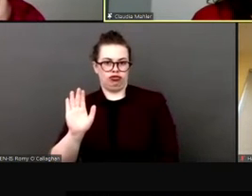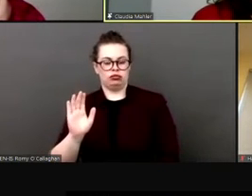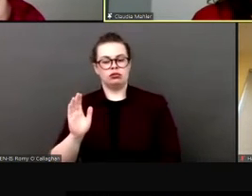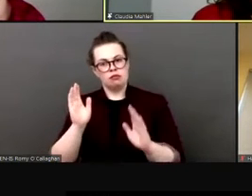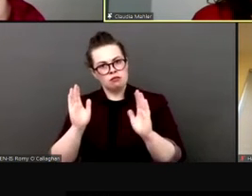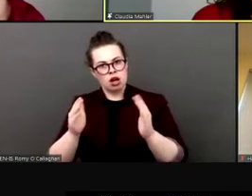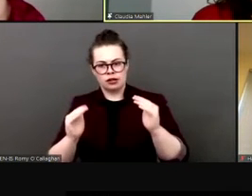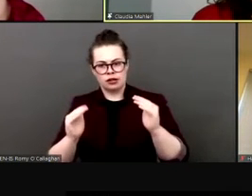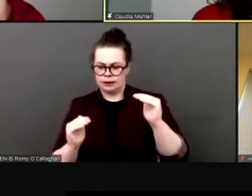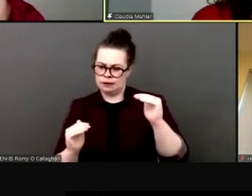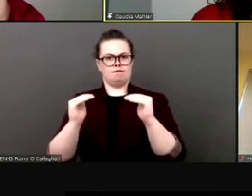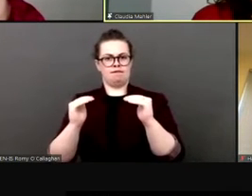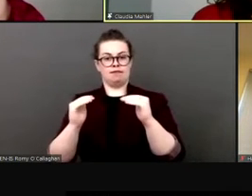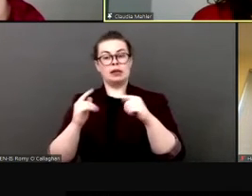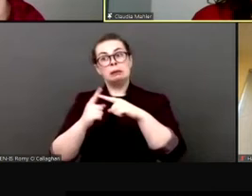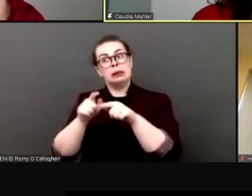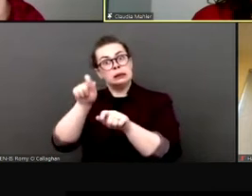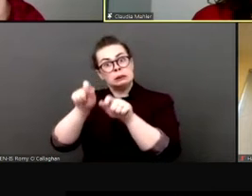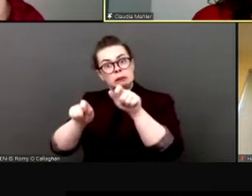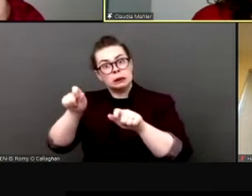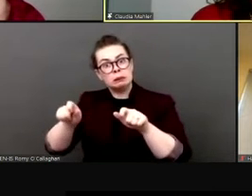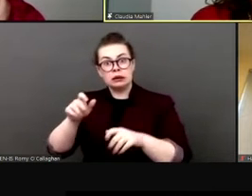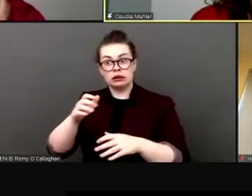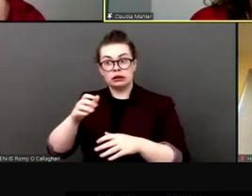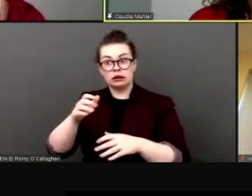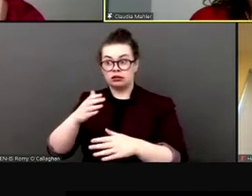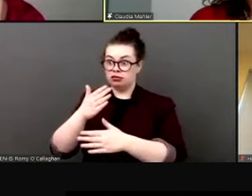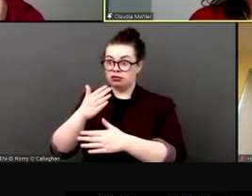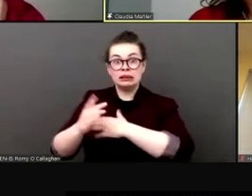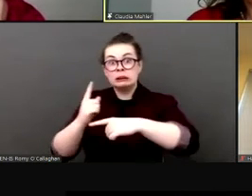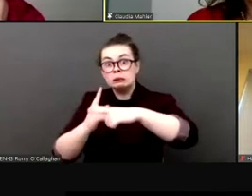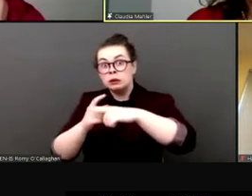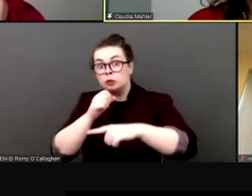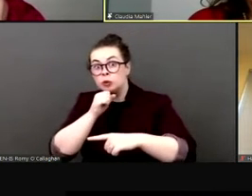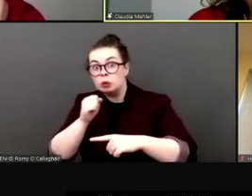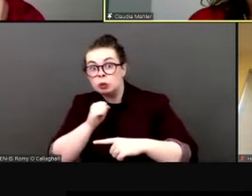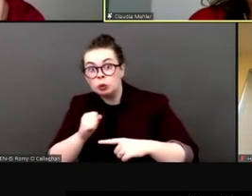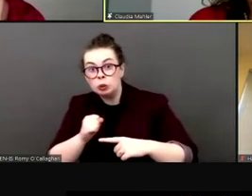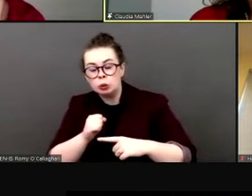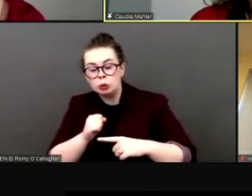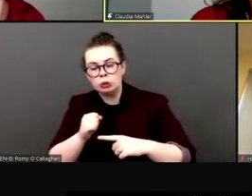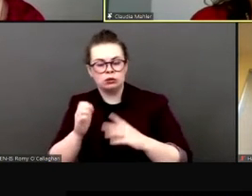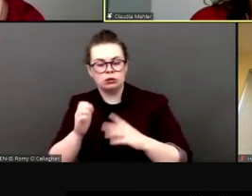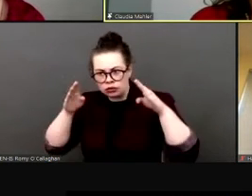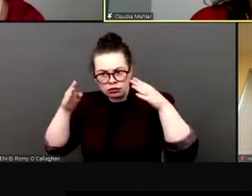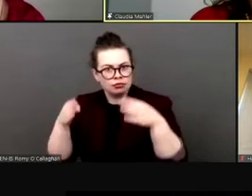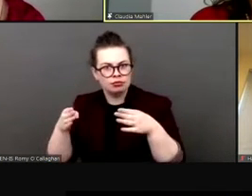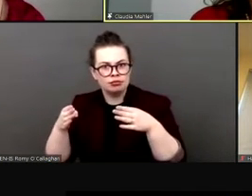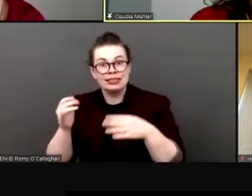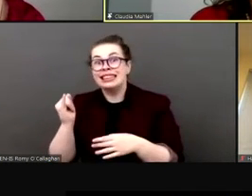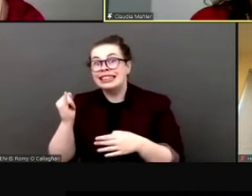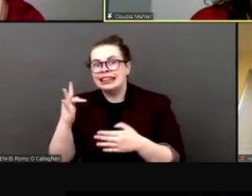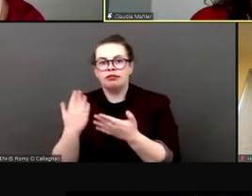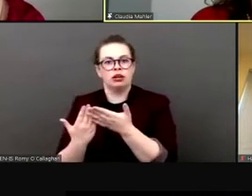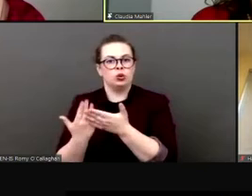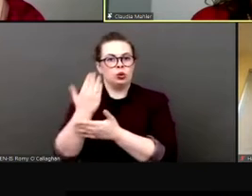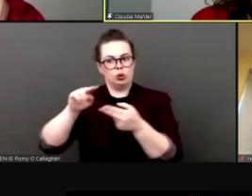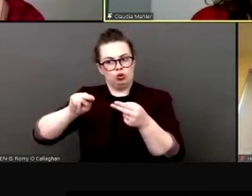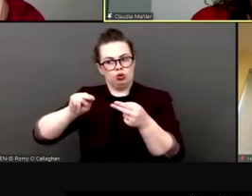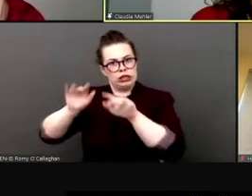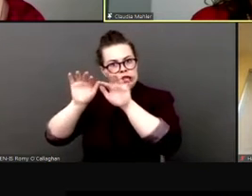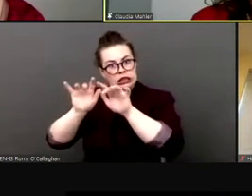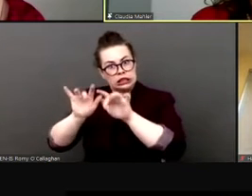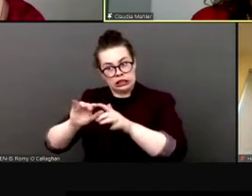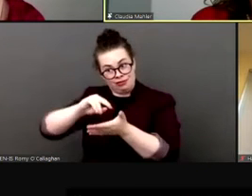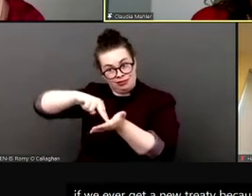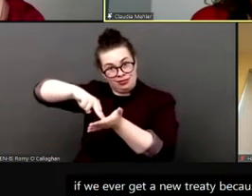we need to address the intersectionality if we ever get a new treaty, because I think this is key for all of us, and also to